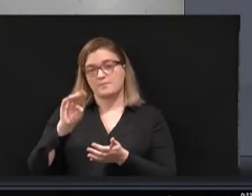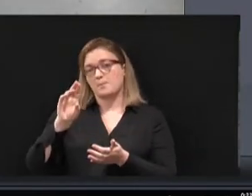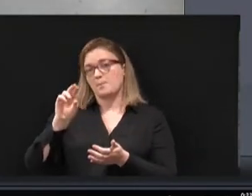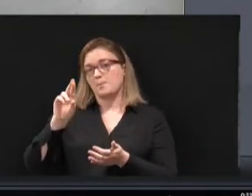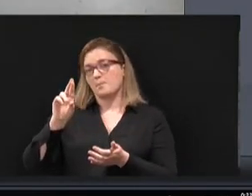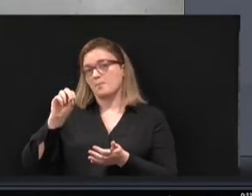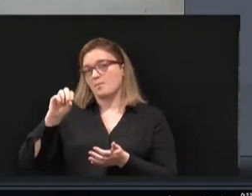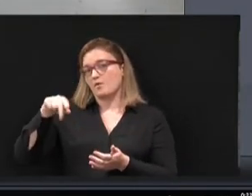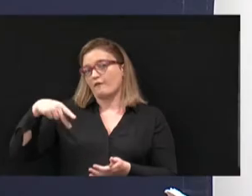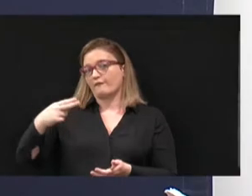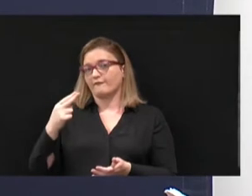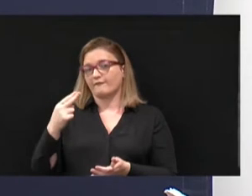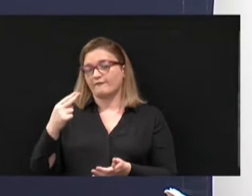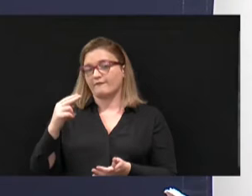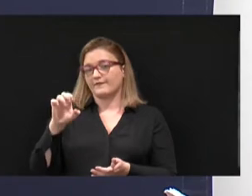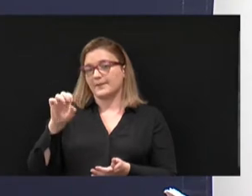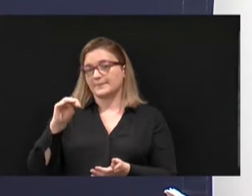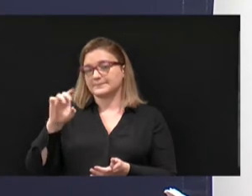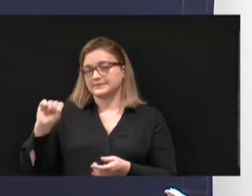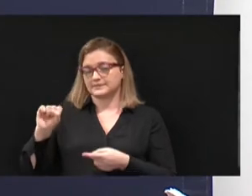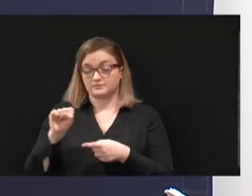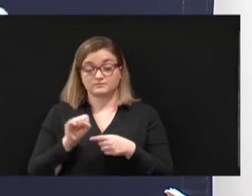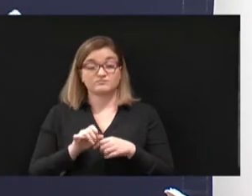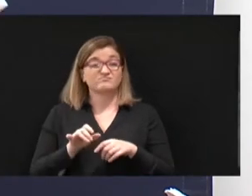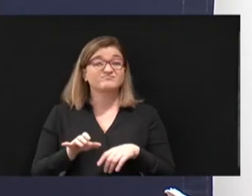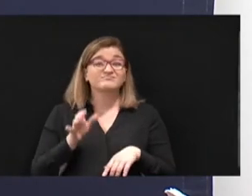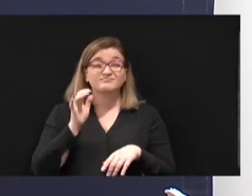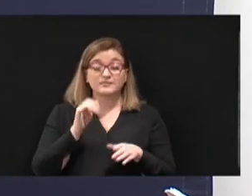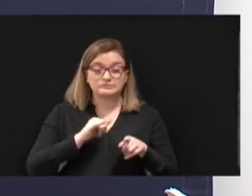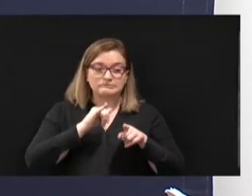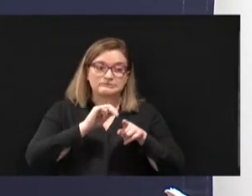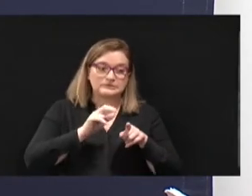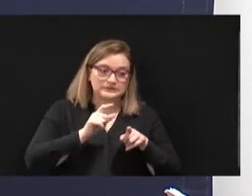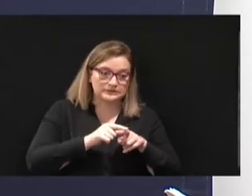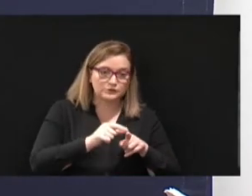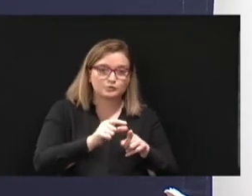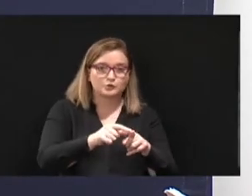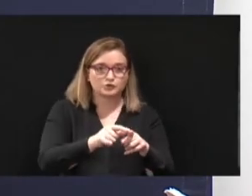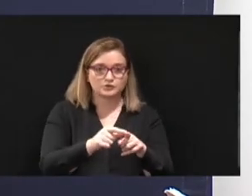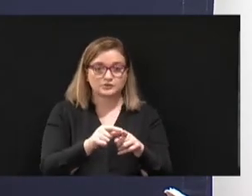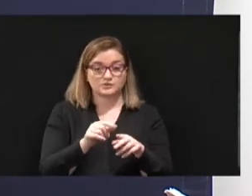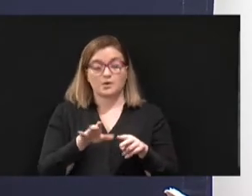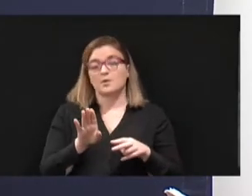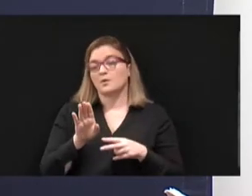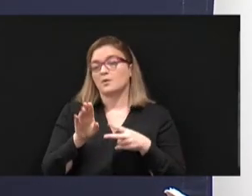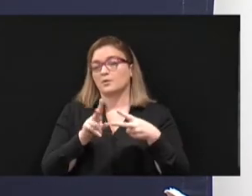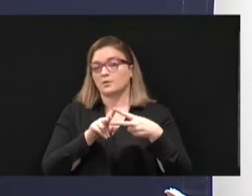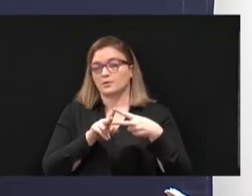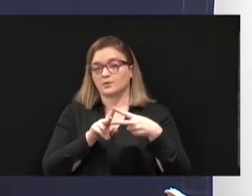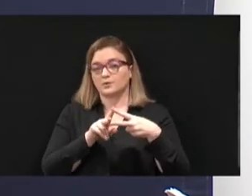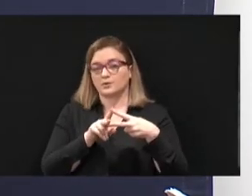Also in the terms that talked about free morphemes and bound morphemes,